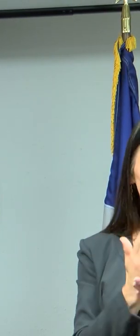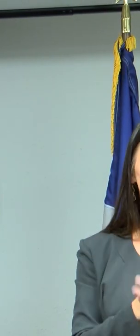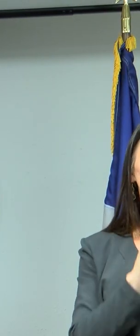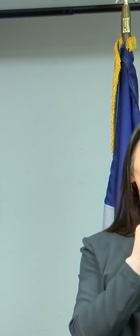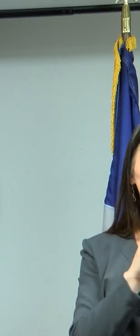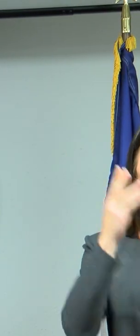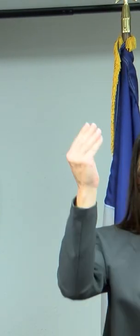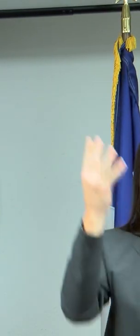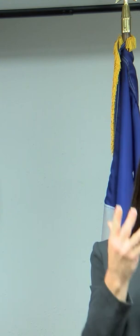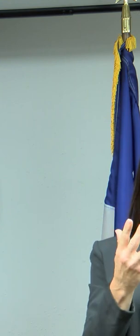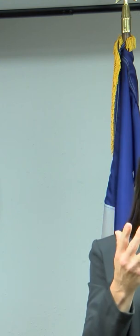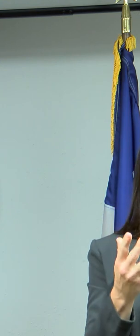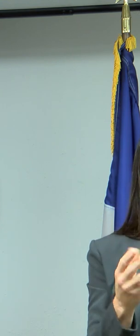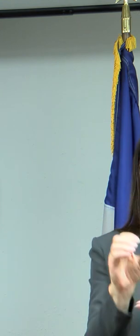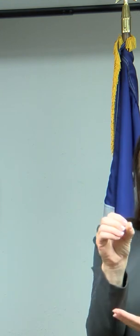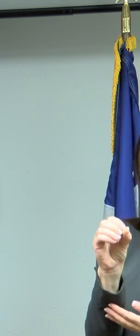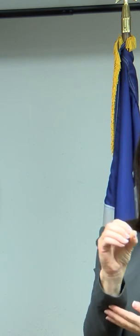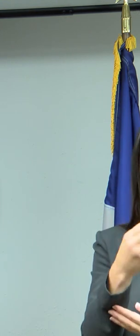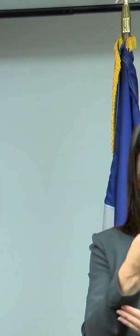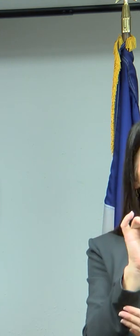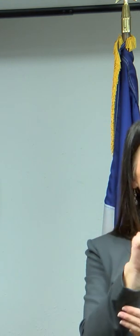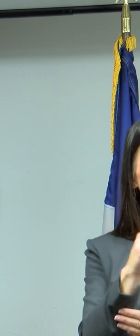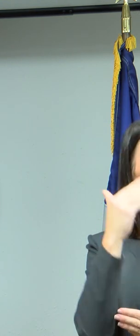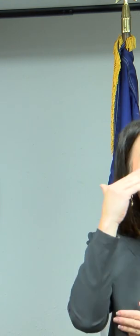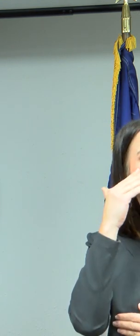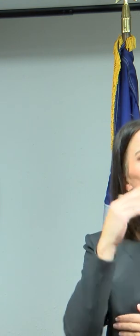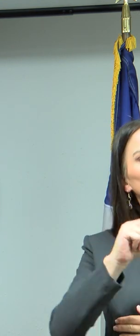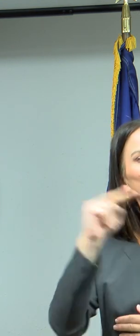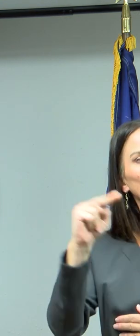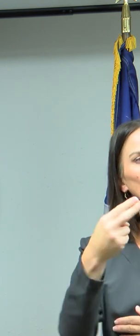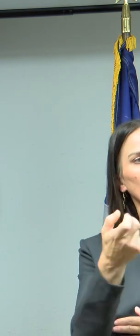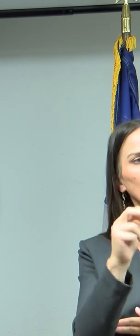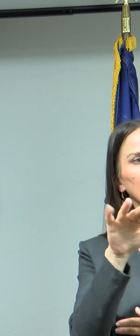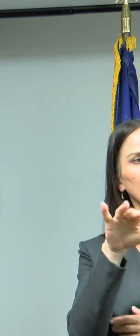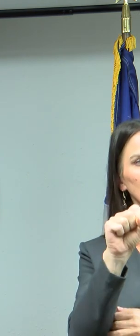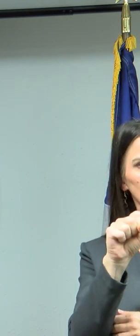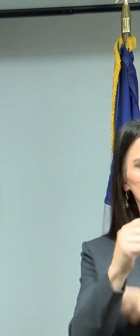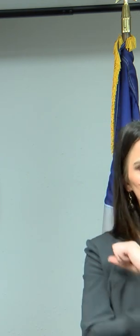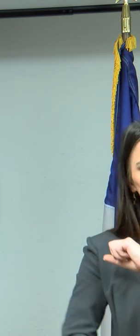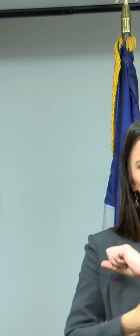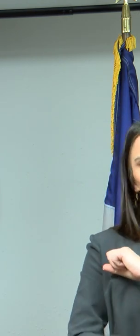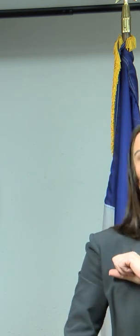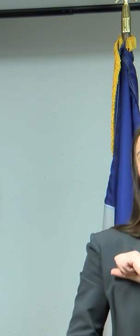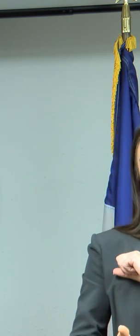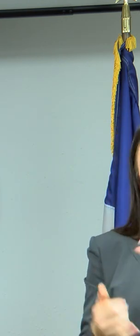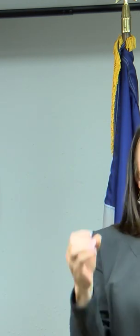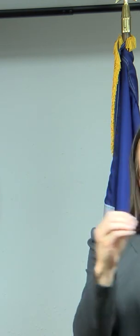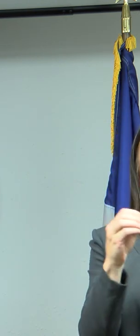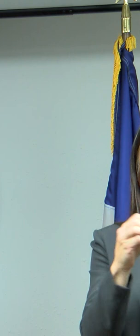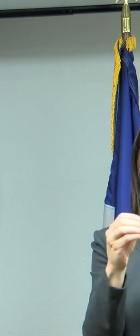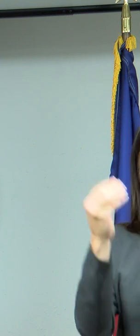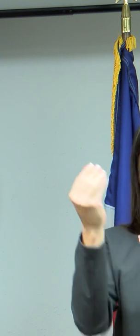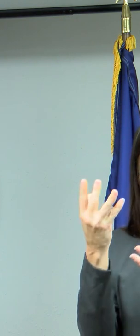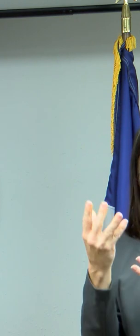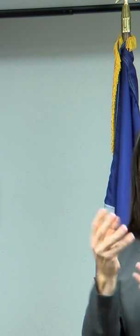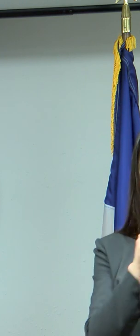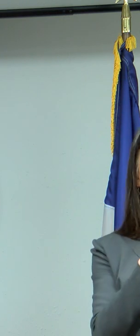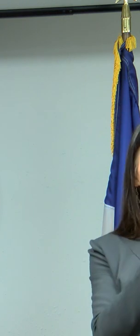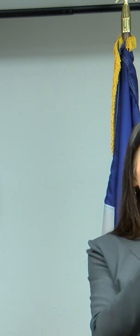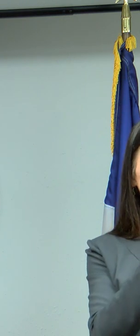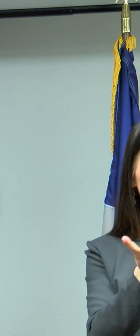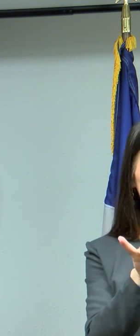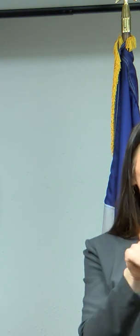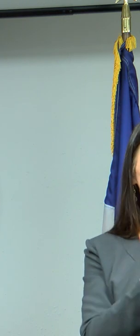hail. I know that the county, North Harris County, had some more reports, but up in the Katy area, that we had some reports of